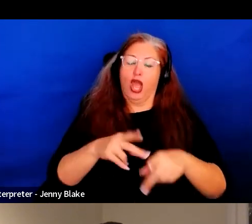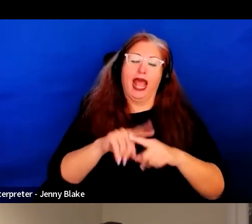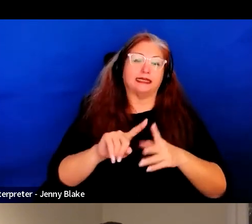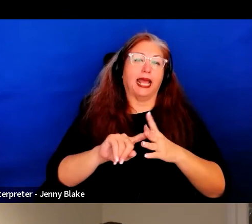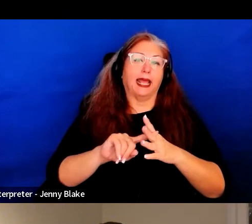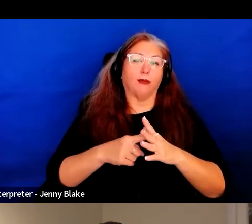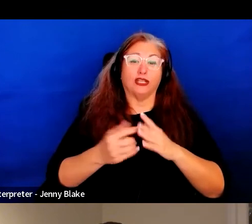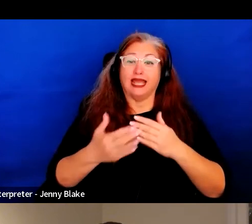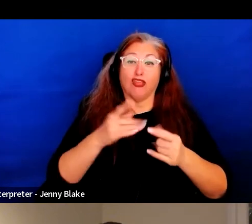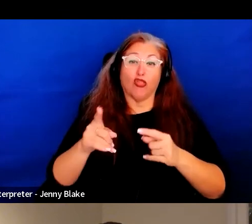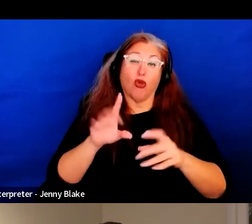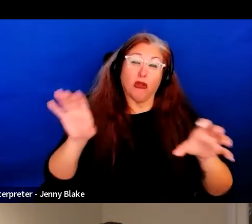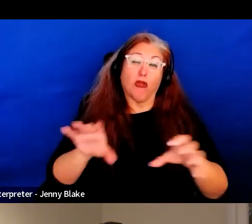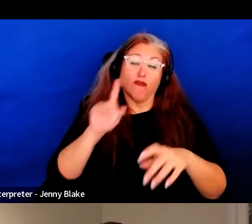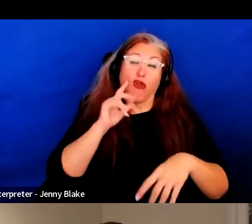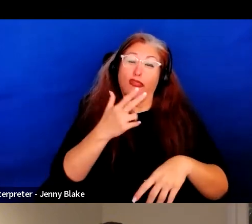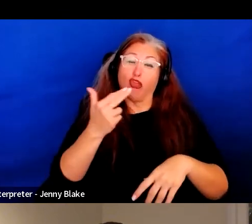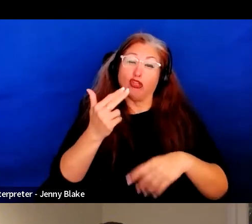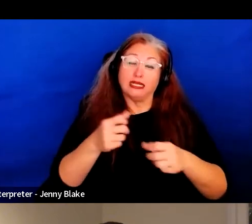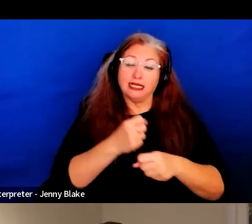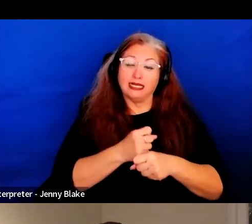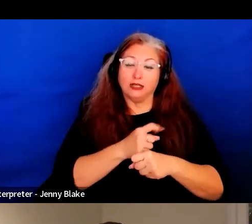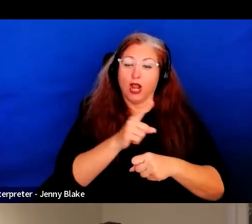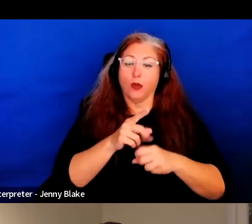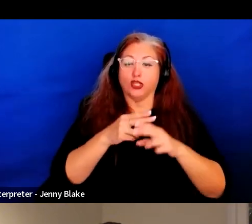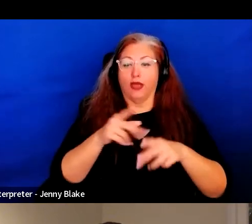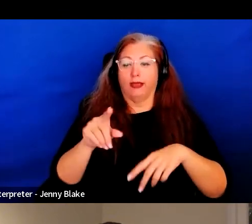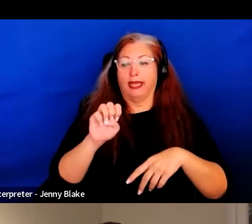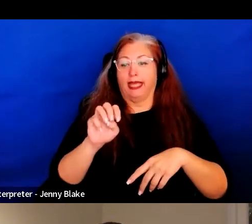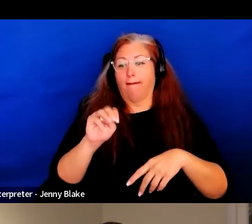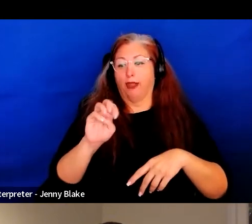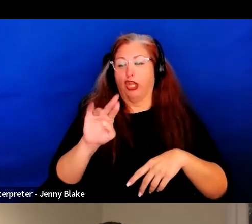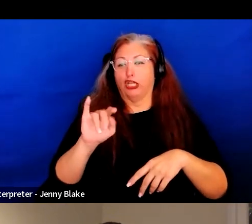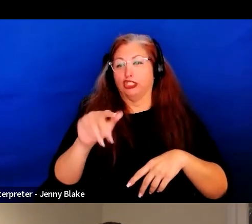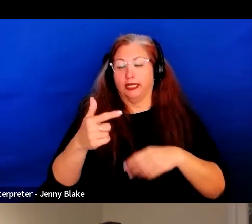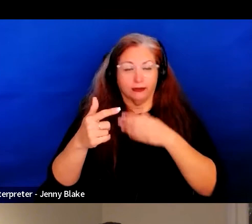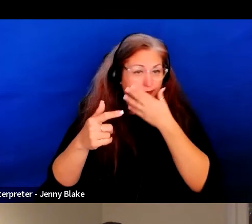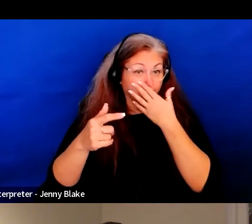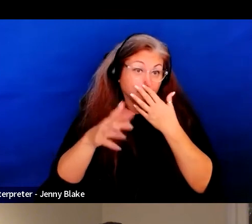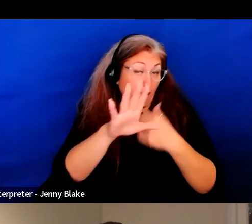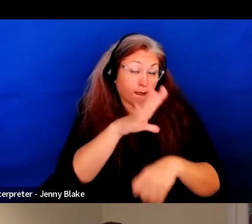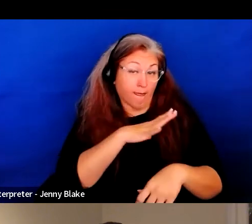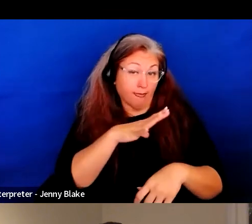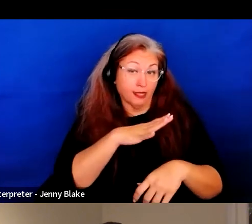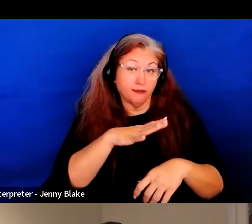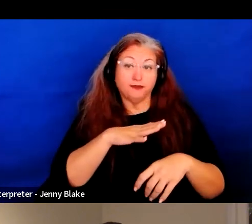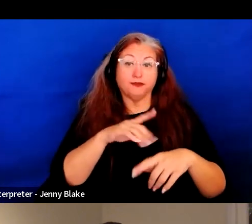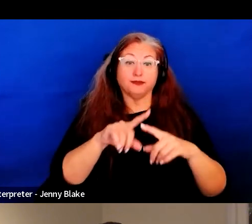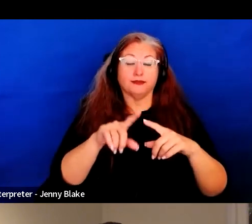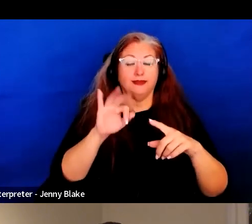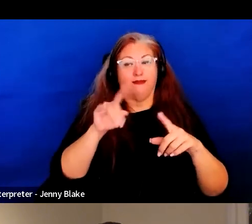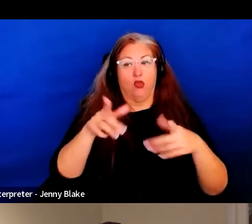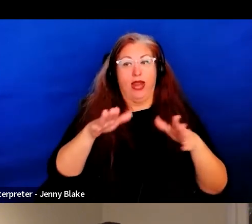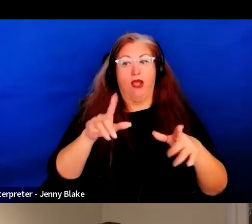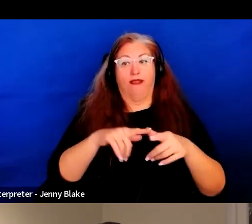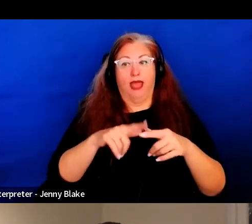for 13 years, and as someone said, but they're always emerging. And which is fine, as long as you get to do that and